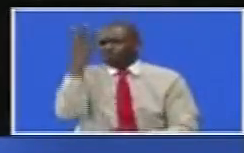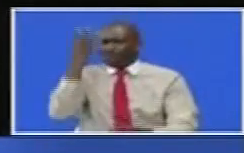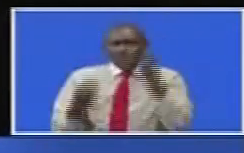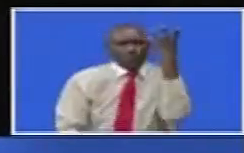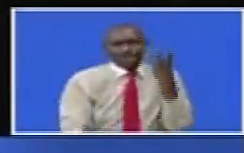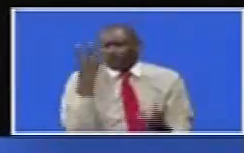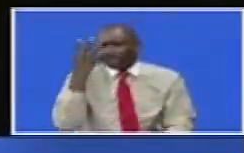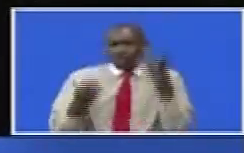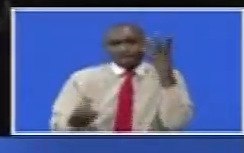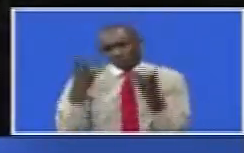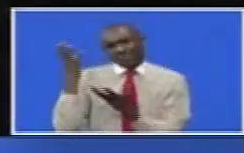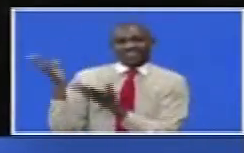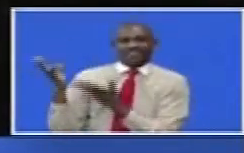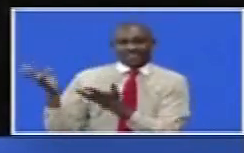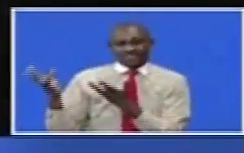fireworks.